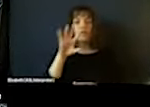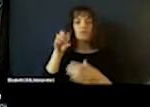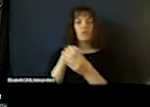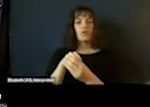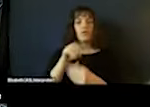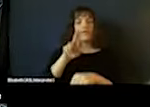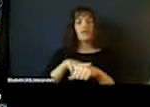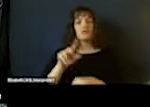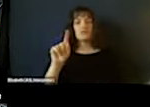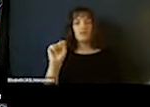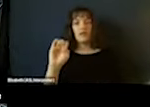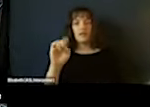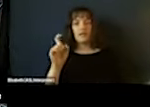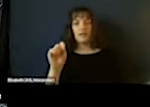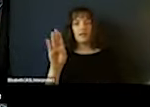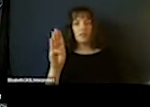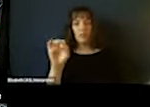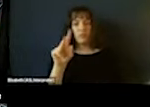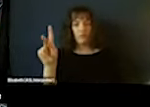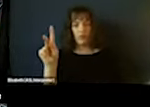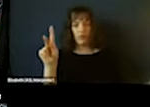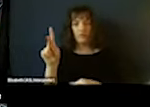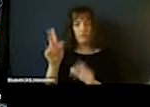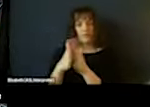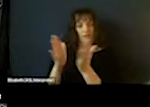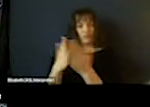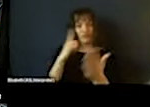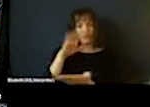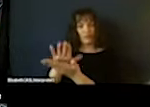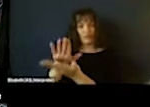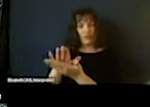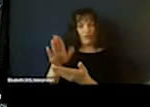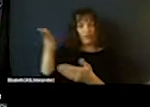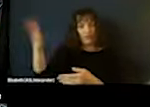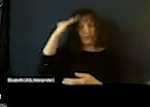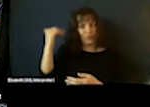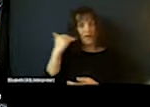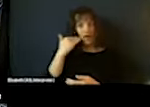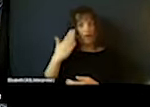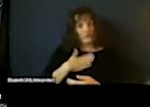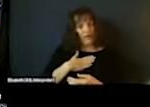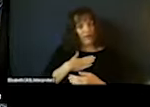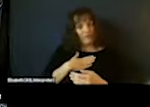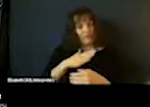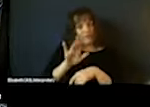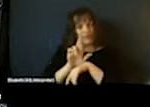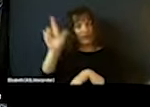in Korea after my flight. So most of people expect that first 3 law of